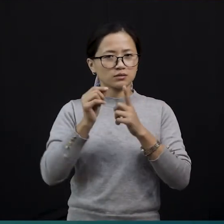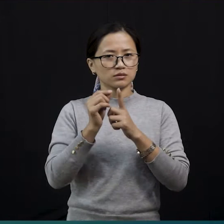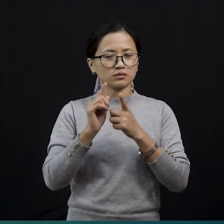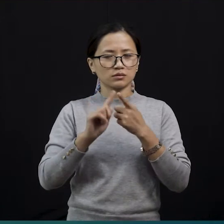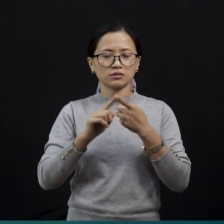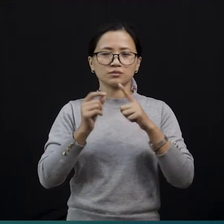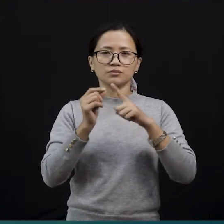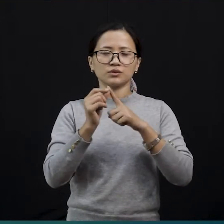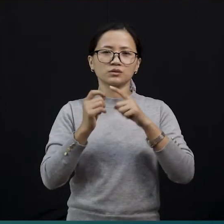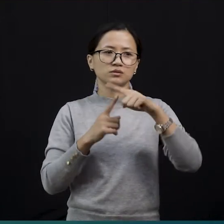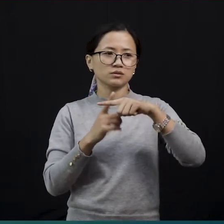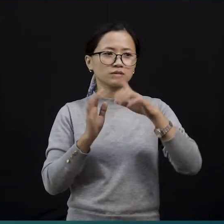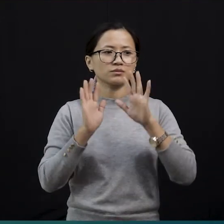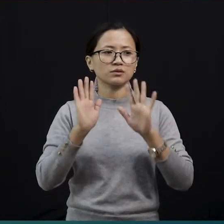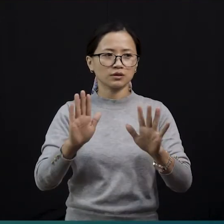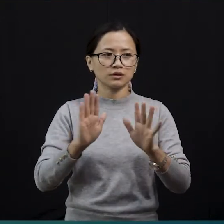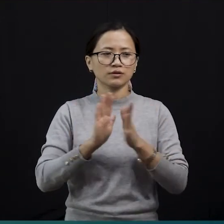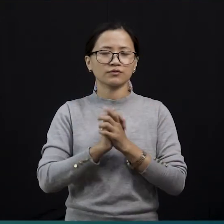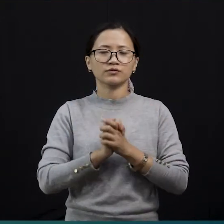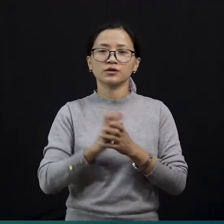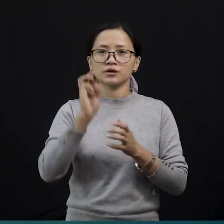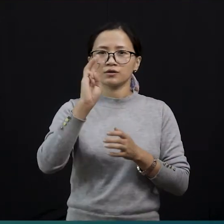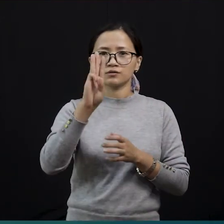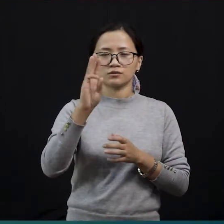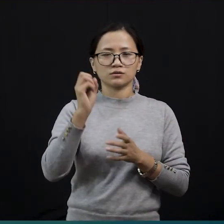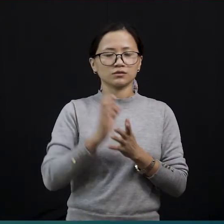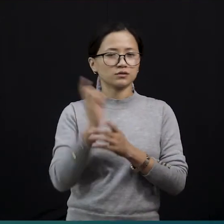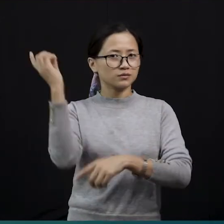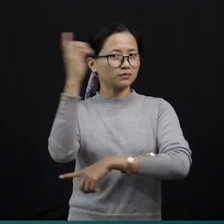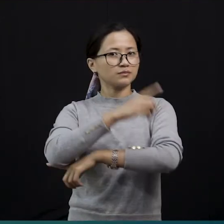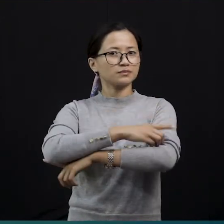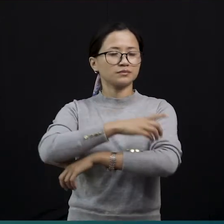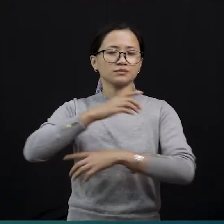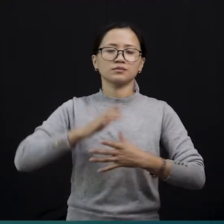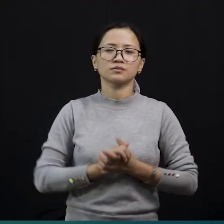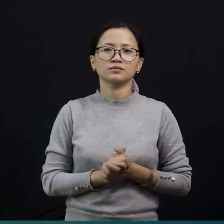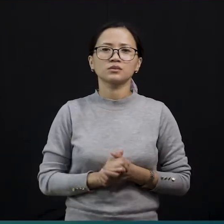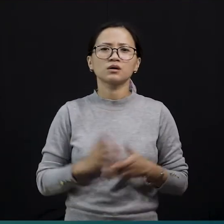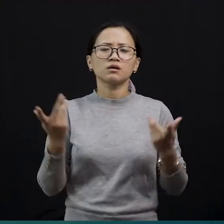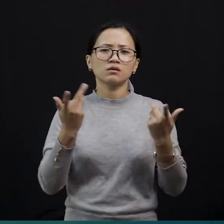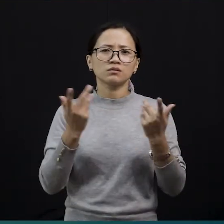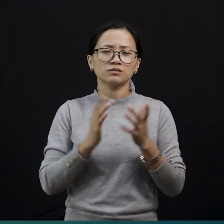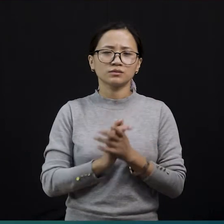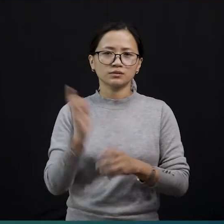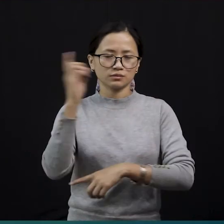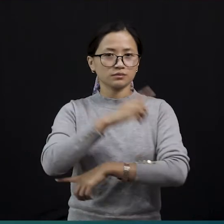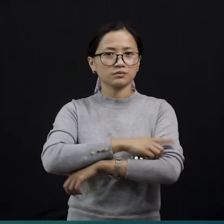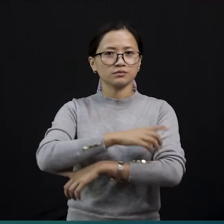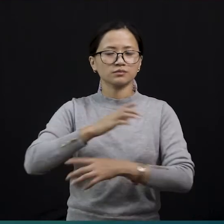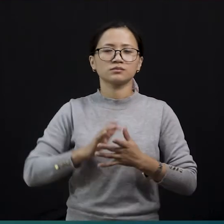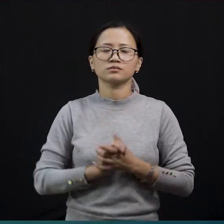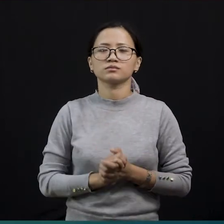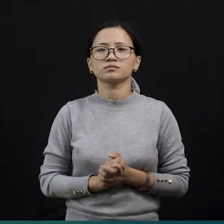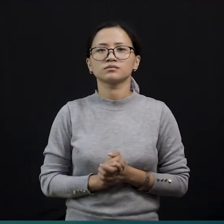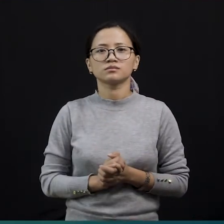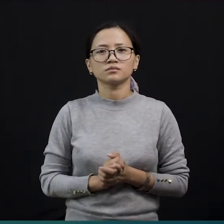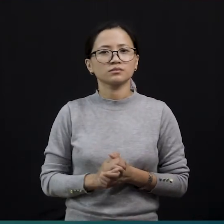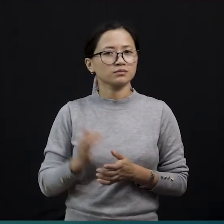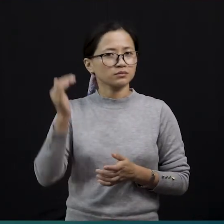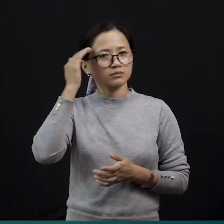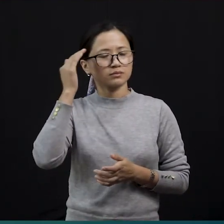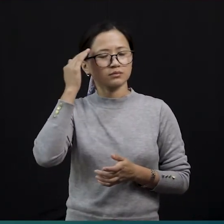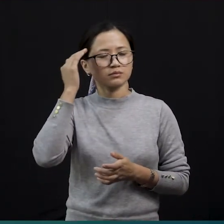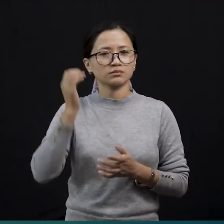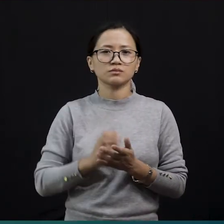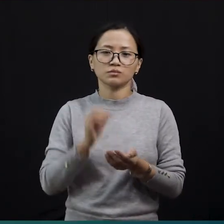May, June, July, August. Then it goes below. Then how many days it has, children? 30 days,